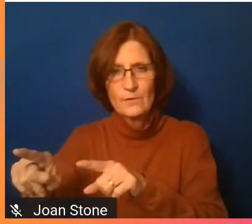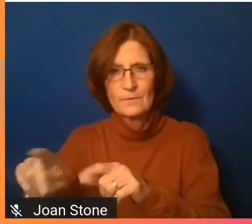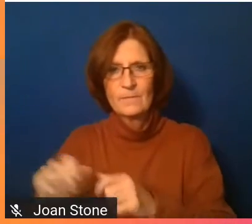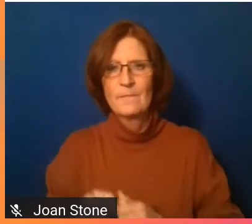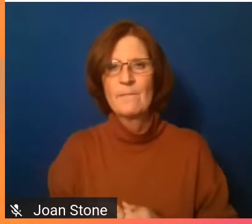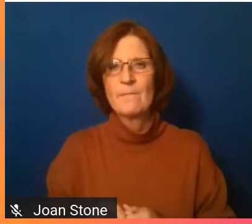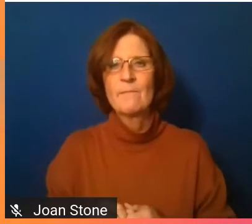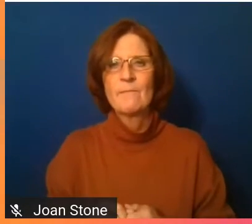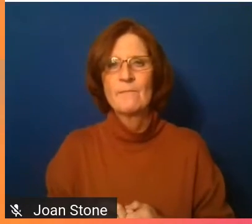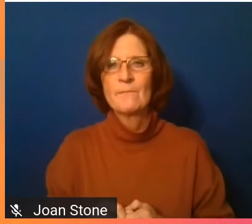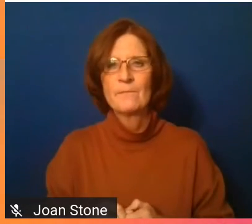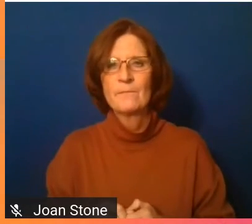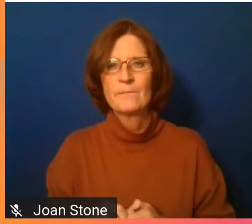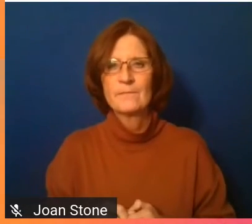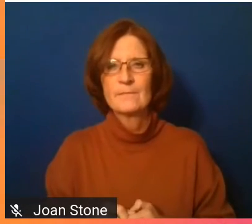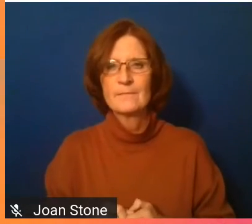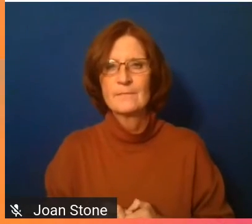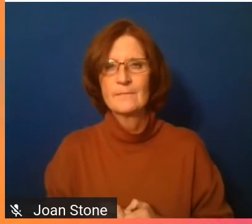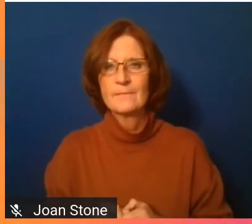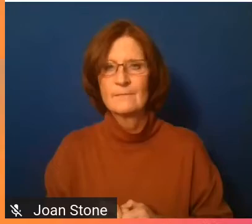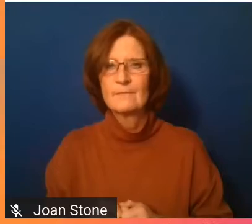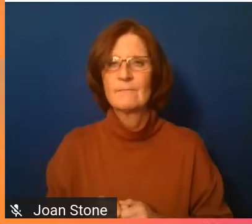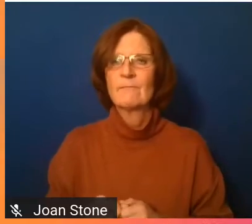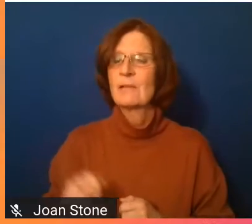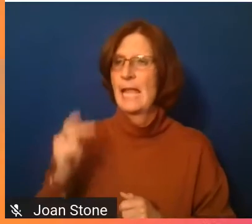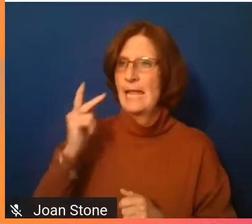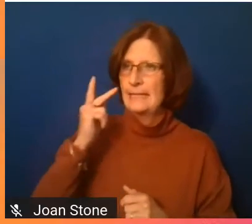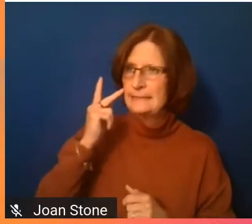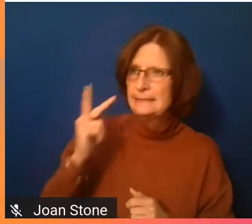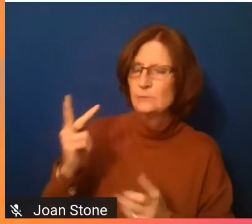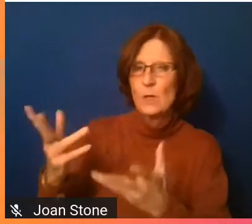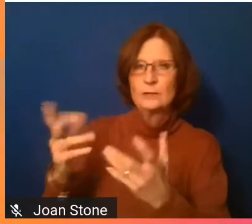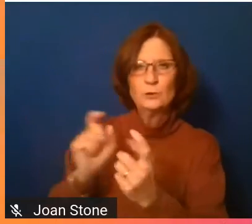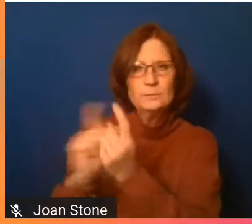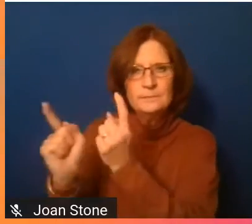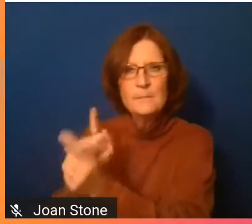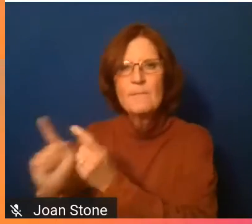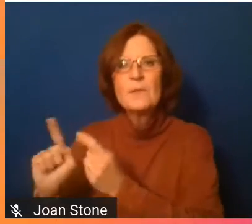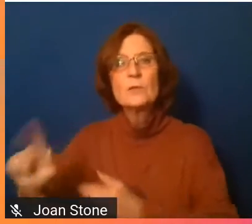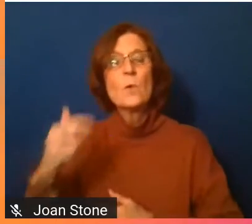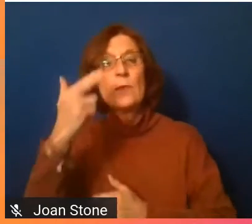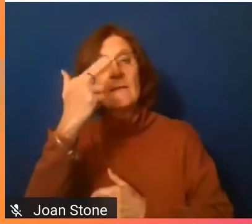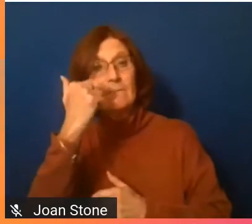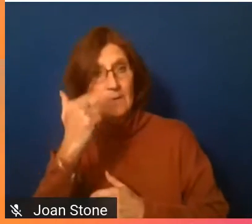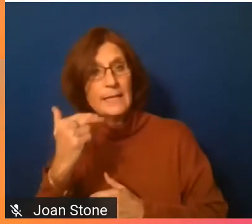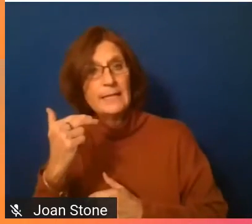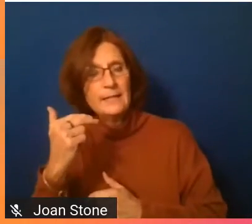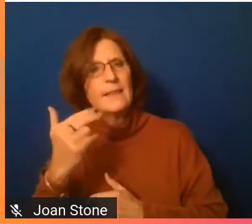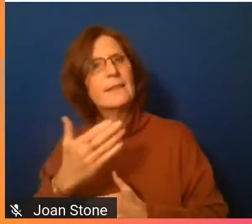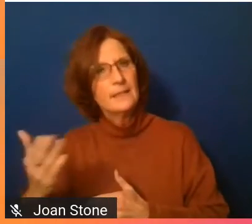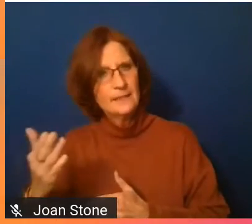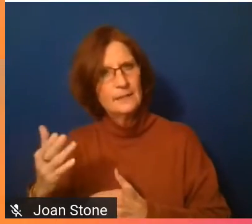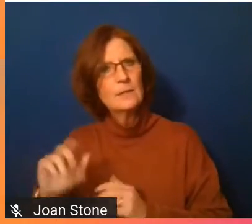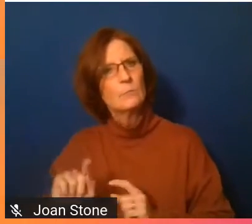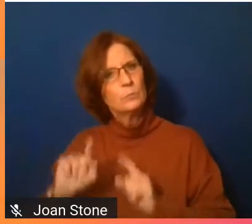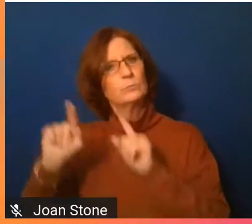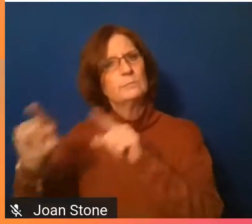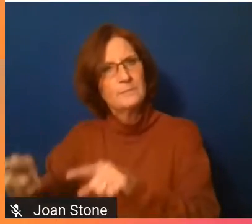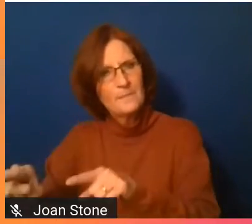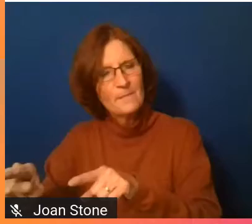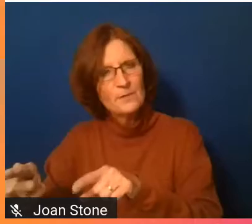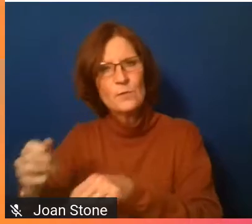world, in a way, that world of hearing people. So the funny thing is that the guy comes there and he has a guitar. So let's